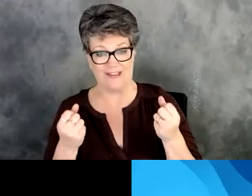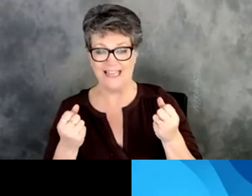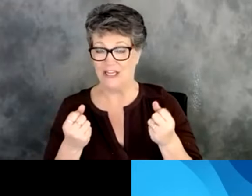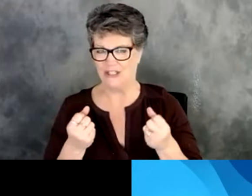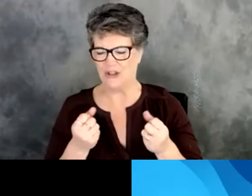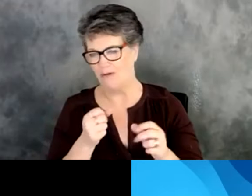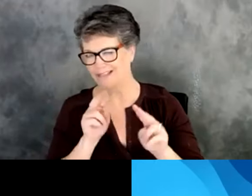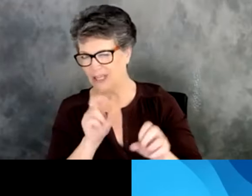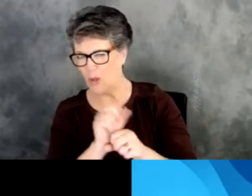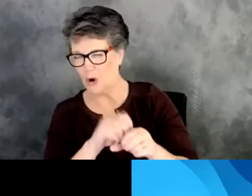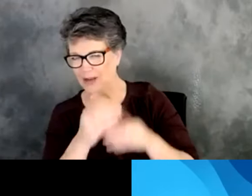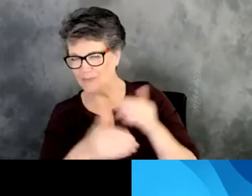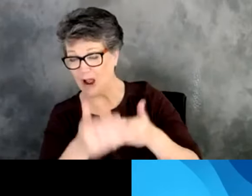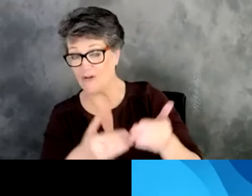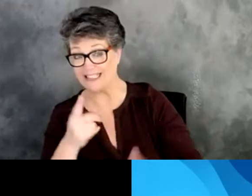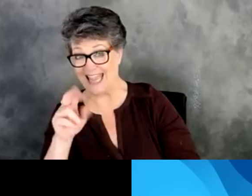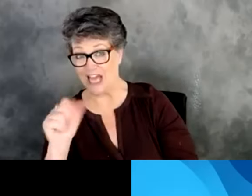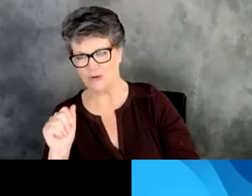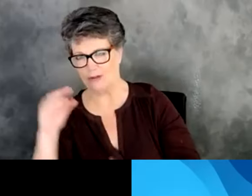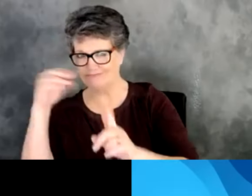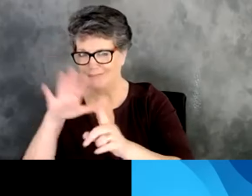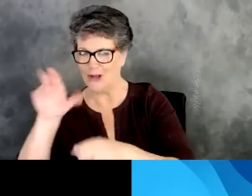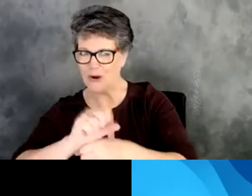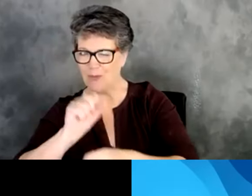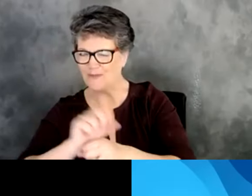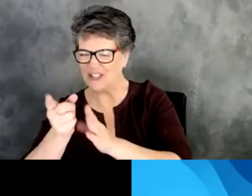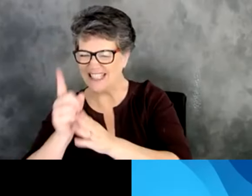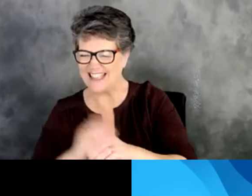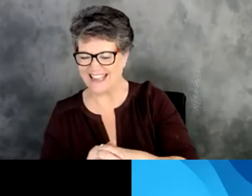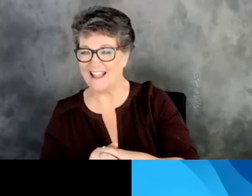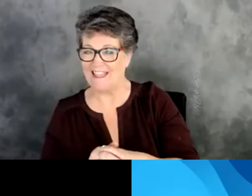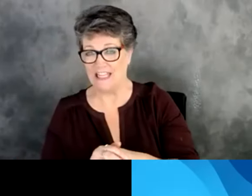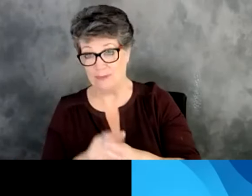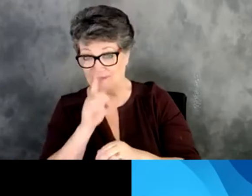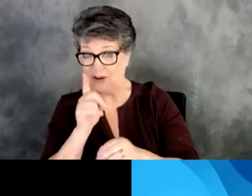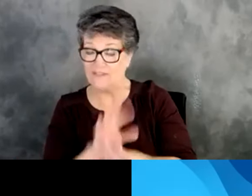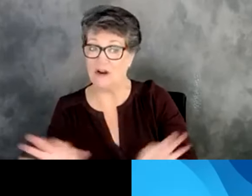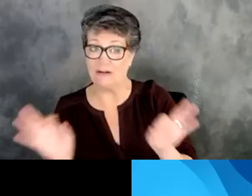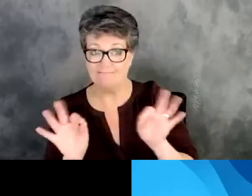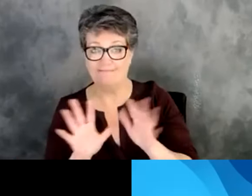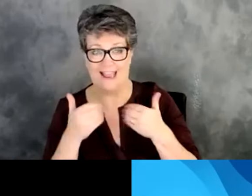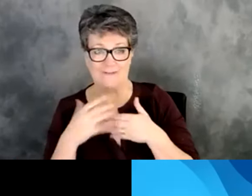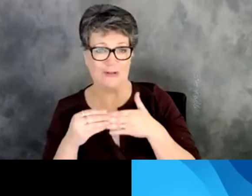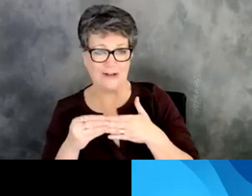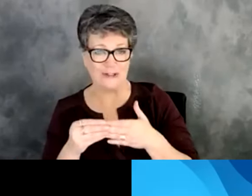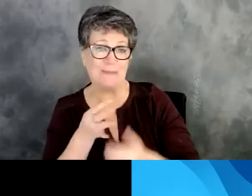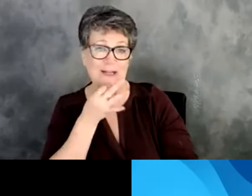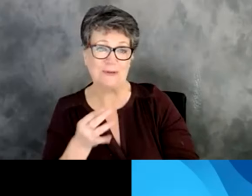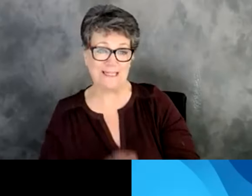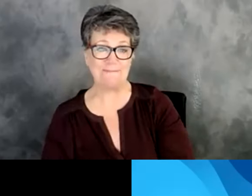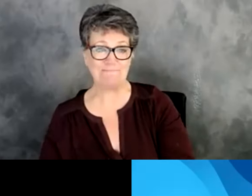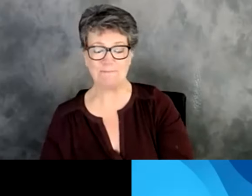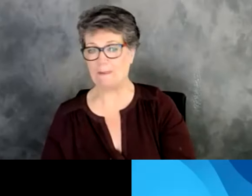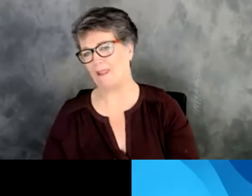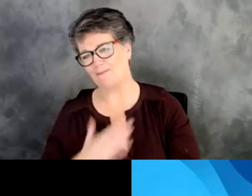in progress, but Leandra, just wanted to shine a light on your work for just a second. It's really been instrumental to have your leadership and expertise.